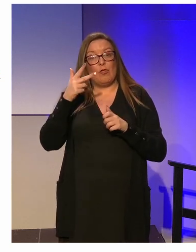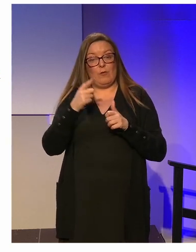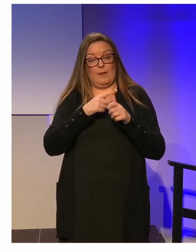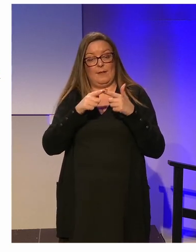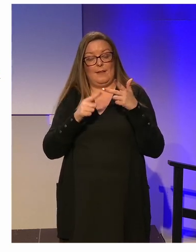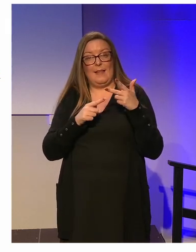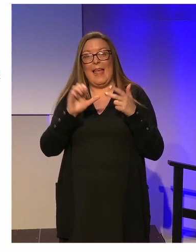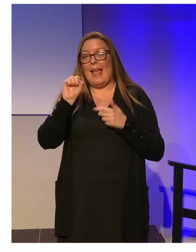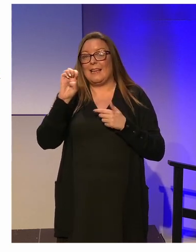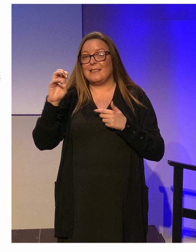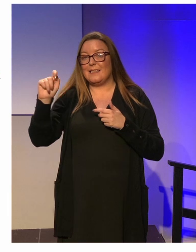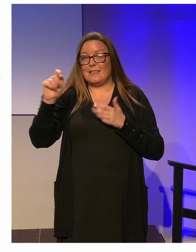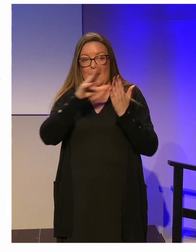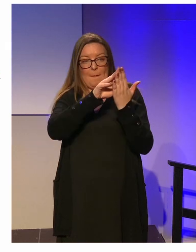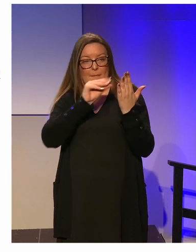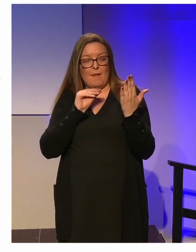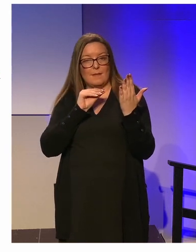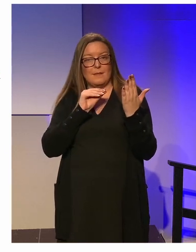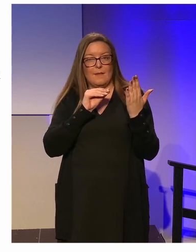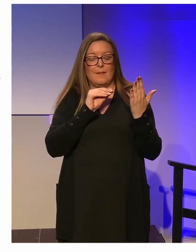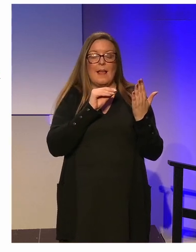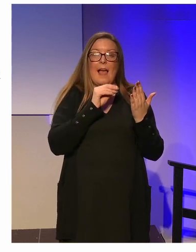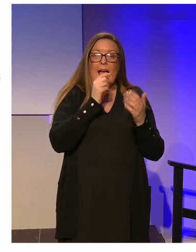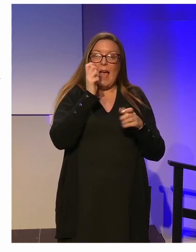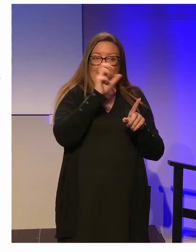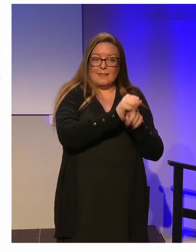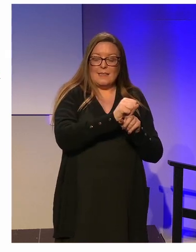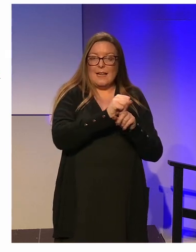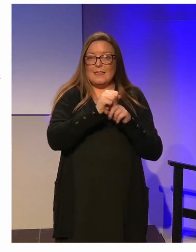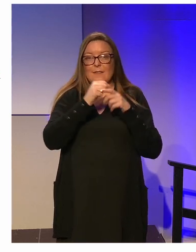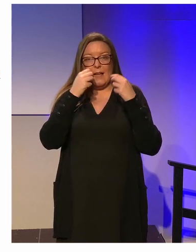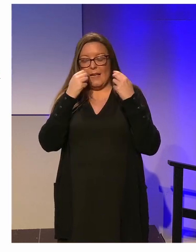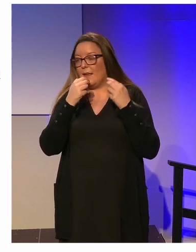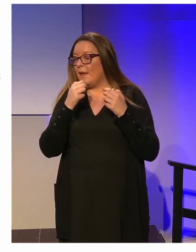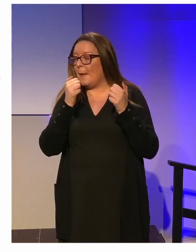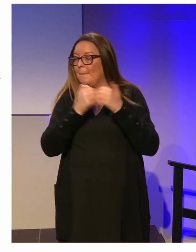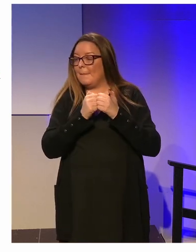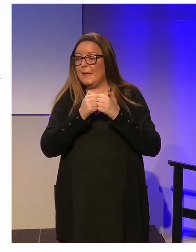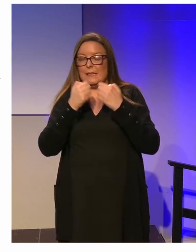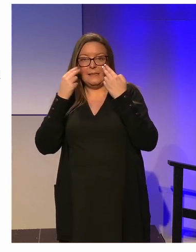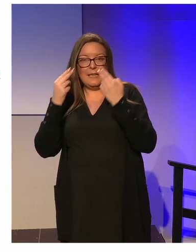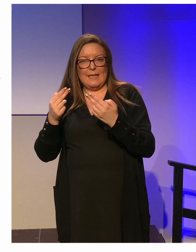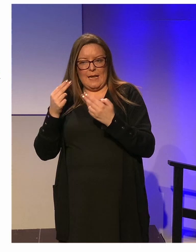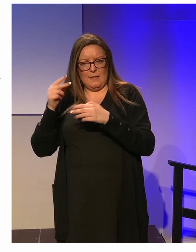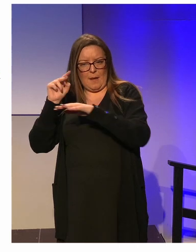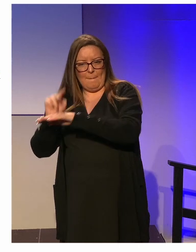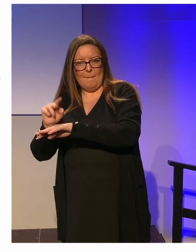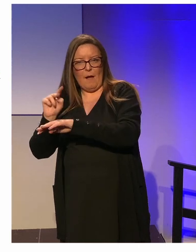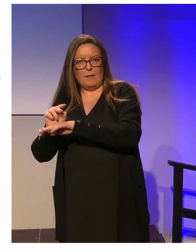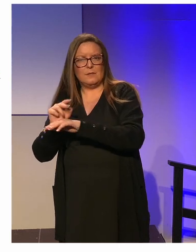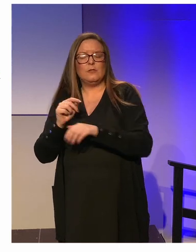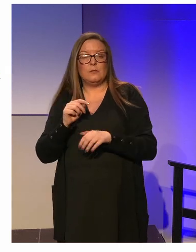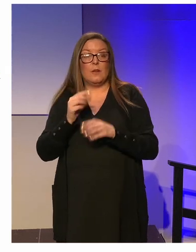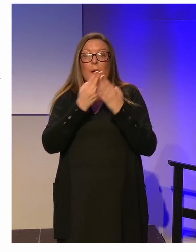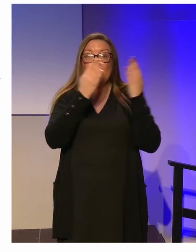the SET model in our schools, identify need, meet need, and monitor and record need. As a systems level, our board of